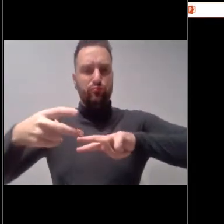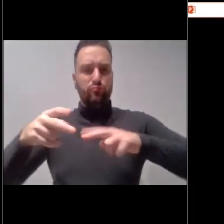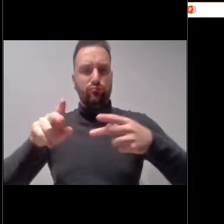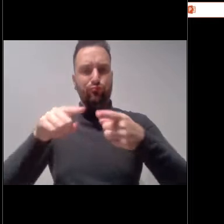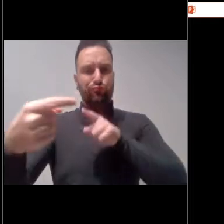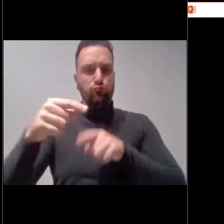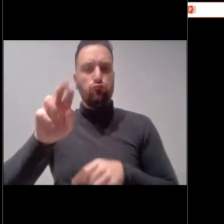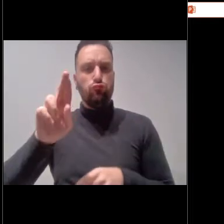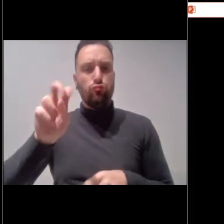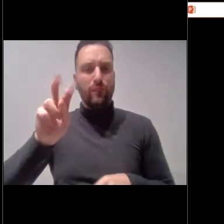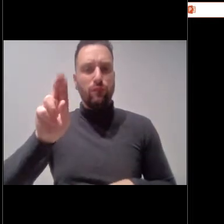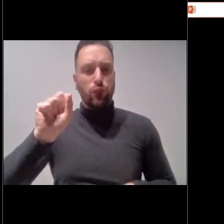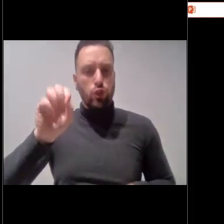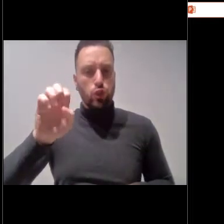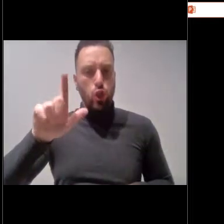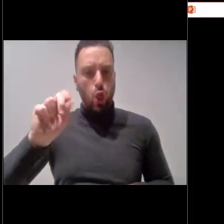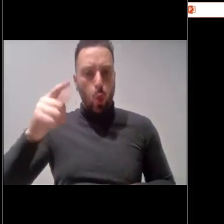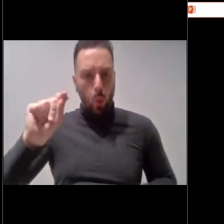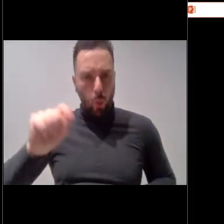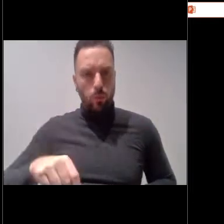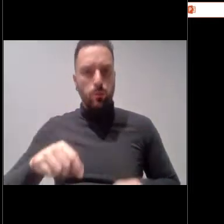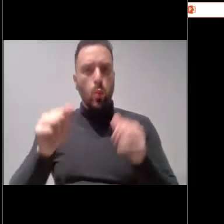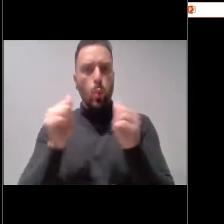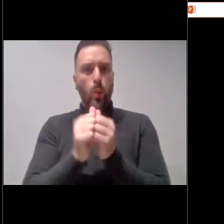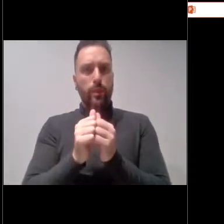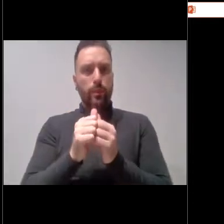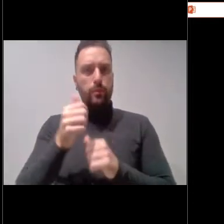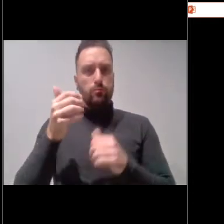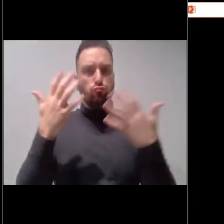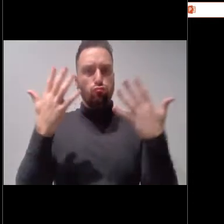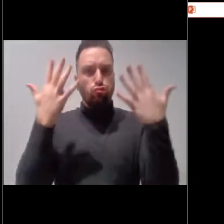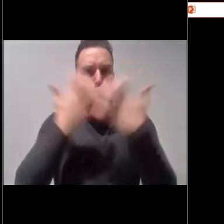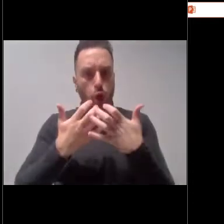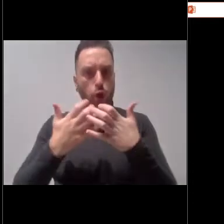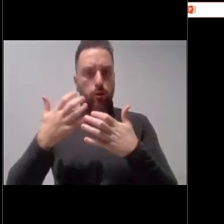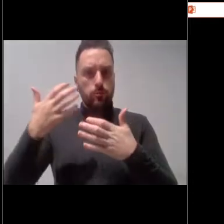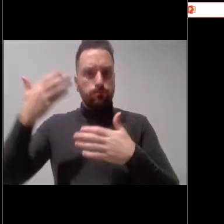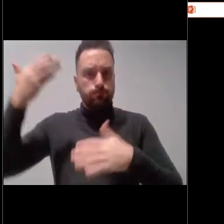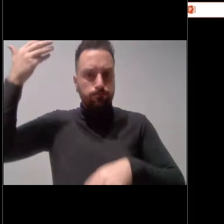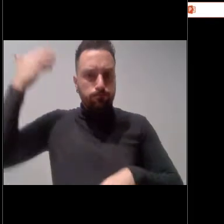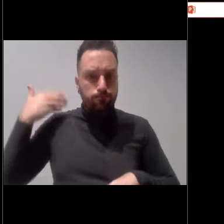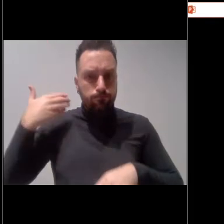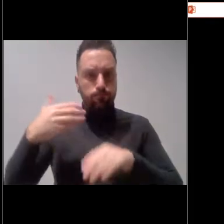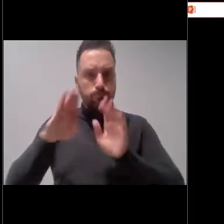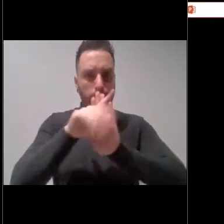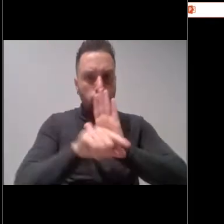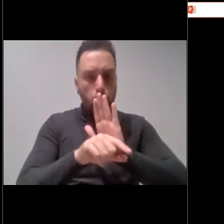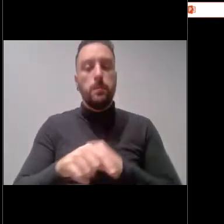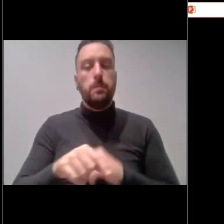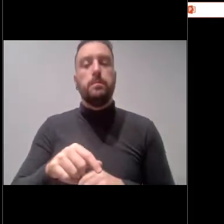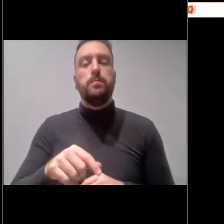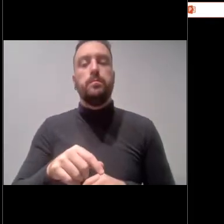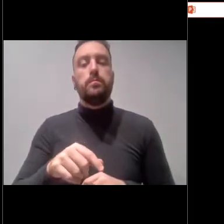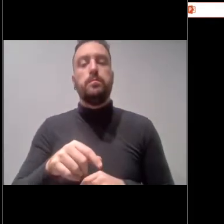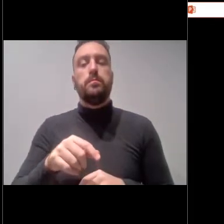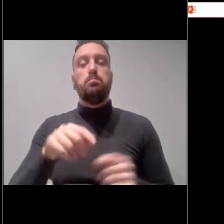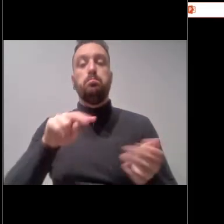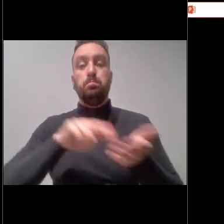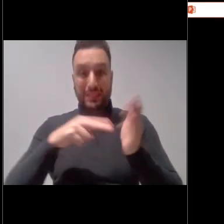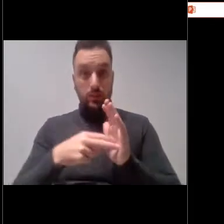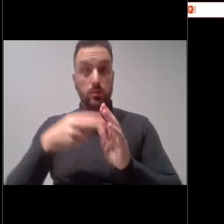you would use on a dark background. So if ever you're going to have something and it's a dark background, you're going to want to use our